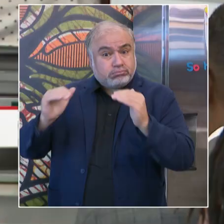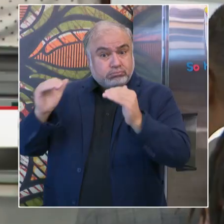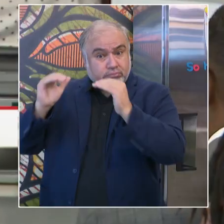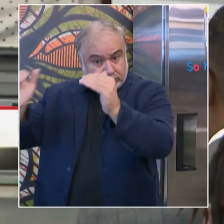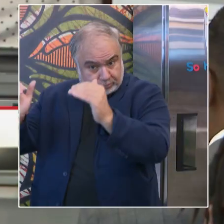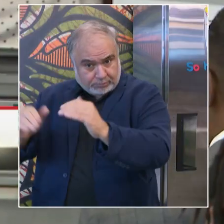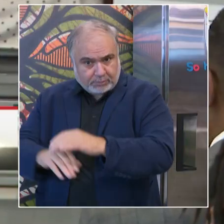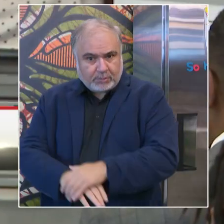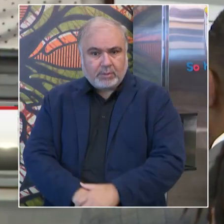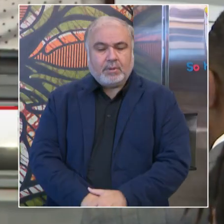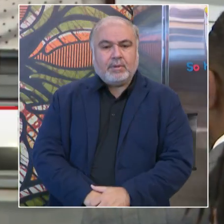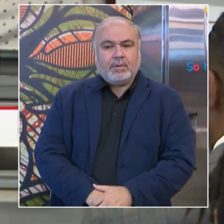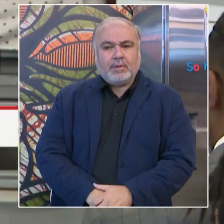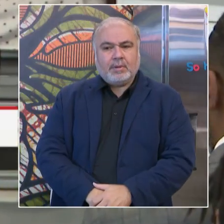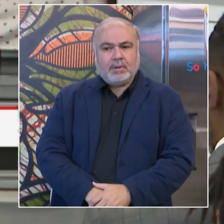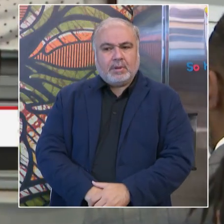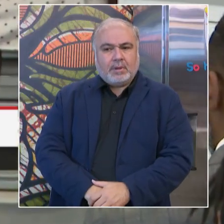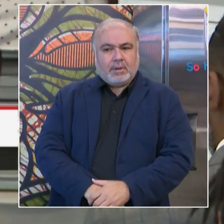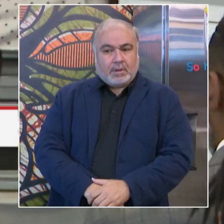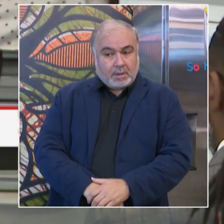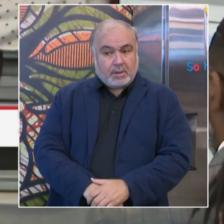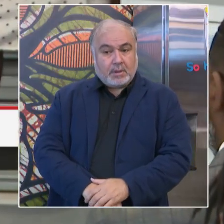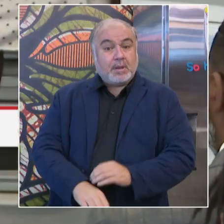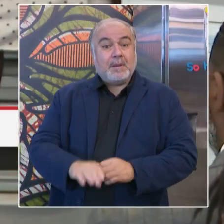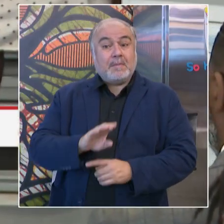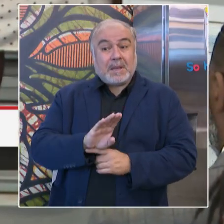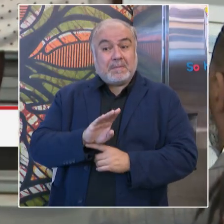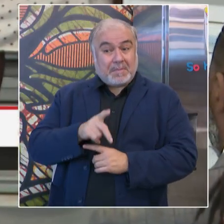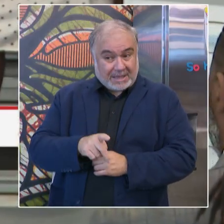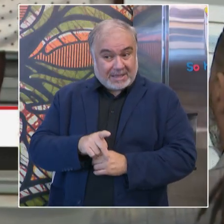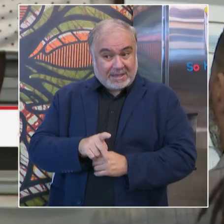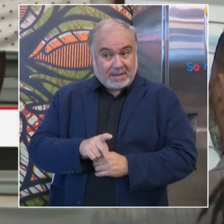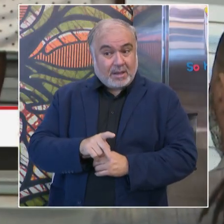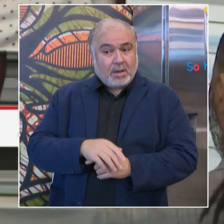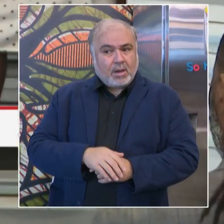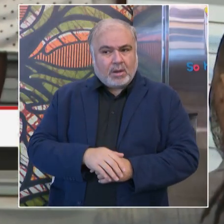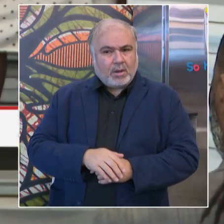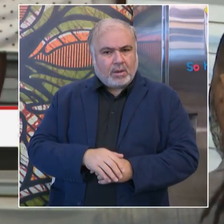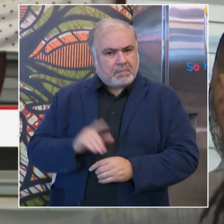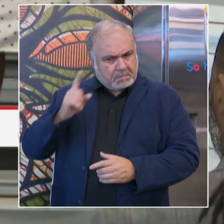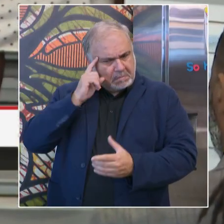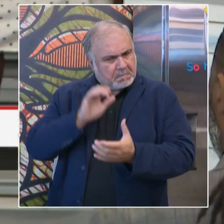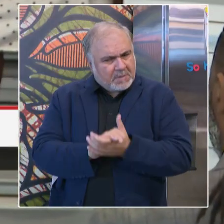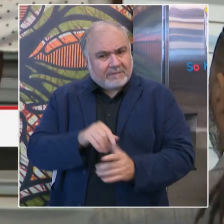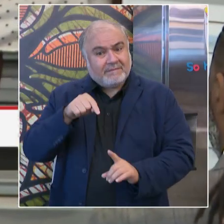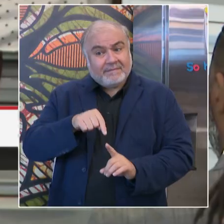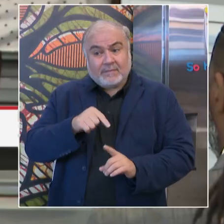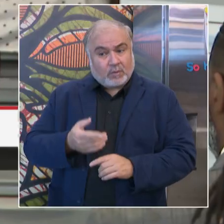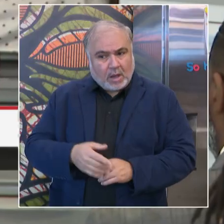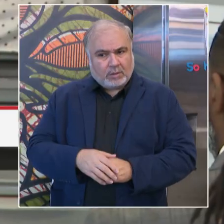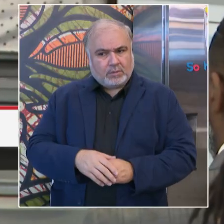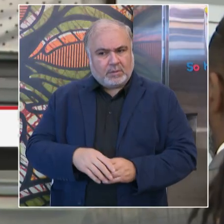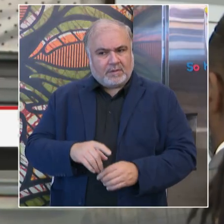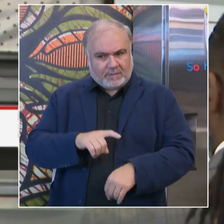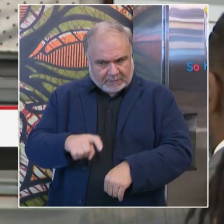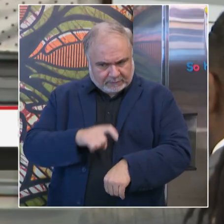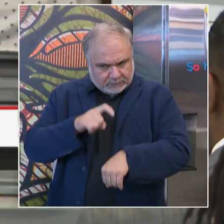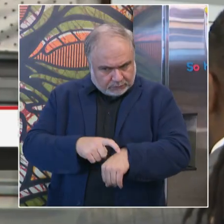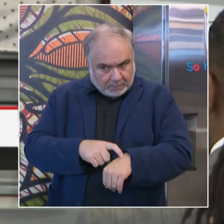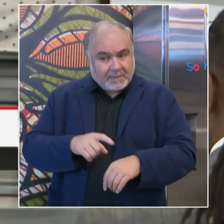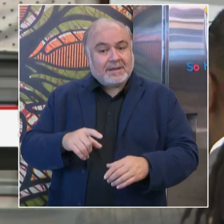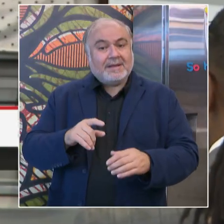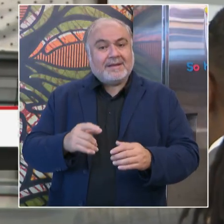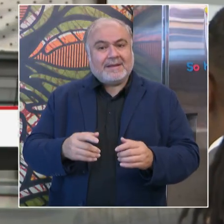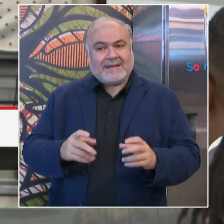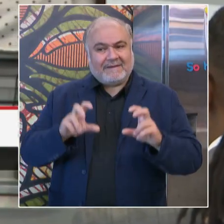in the power of career and technical education to expand opportunities. Since 2016, we've invested over $350 million